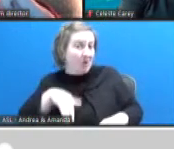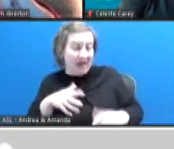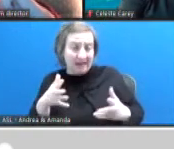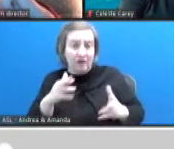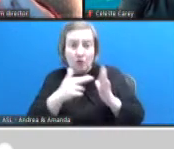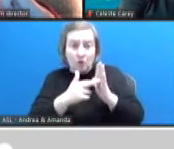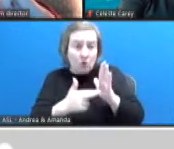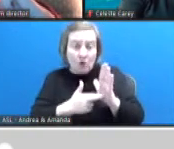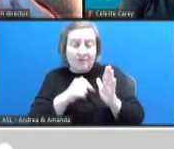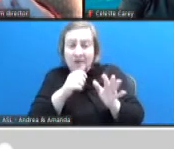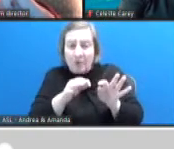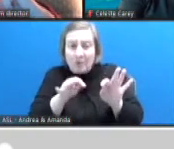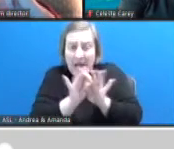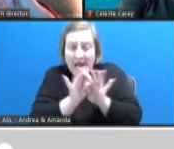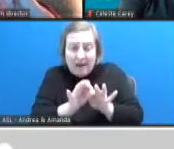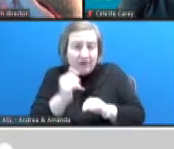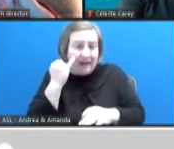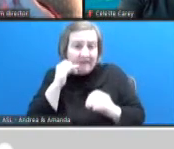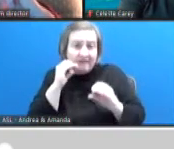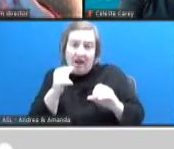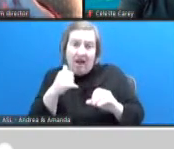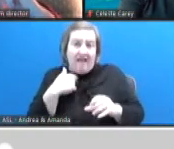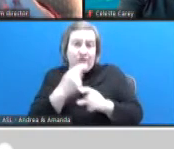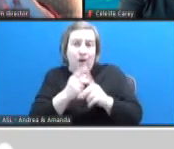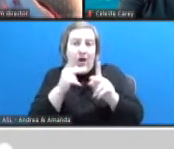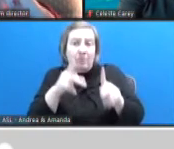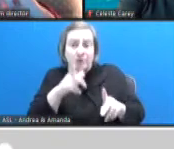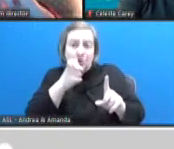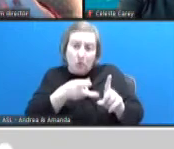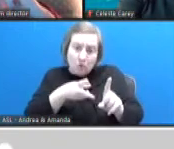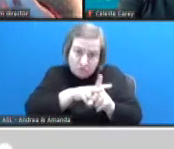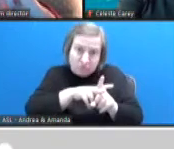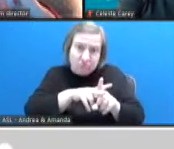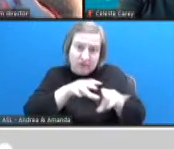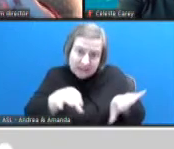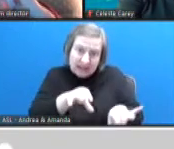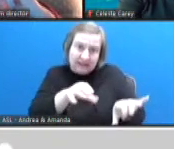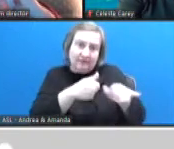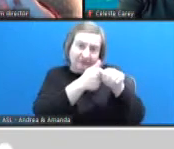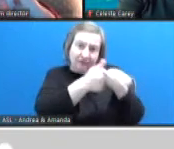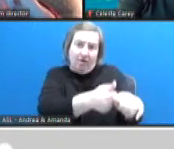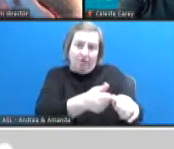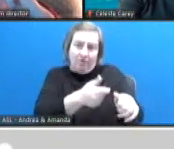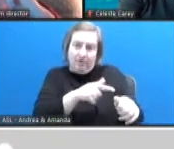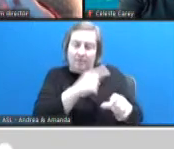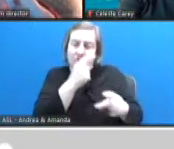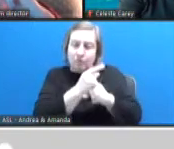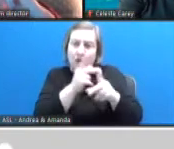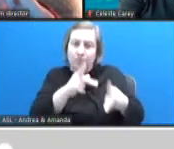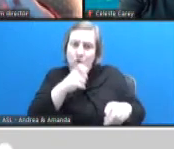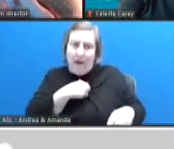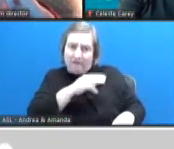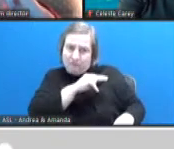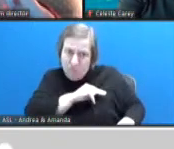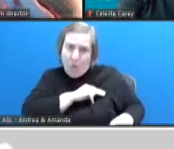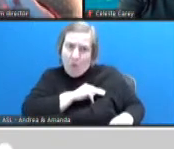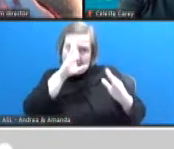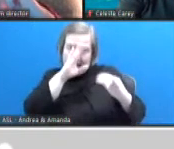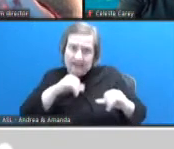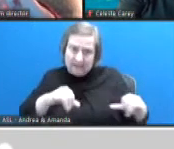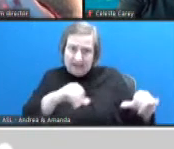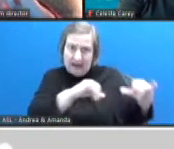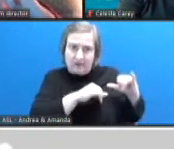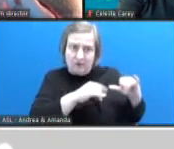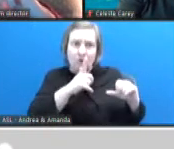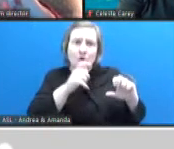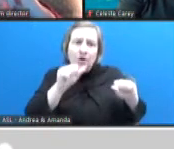don't matter if we don't have the right person implementing them, and the right person who has morals and standards and who can